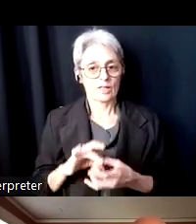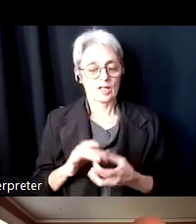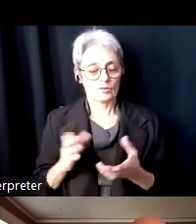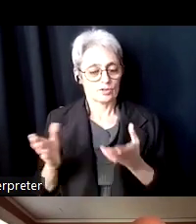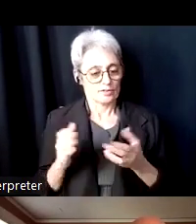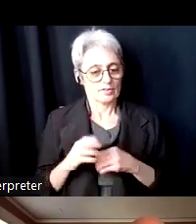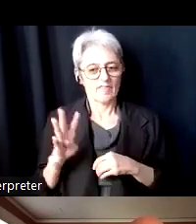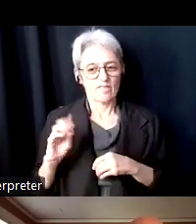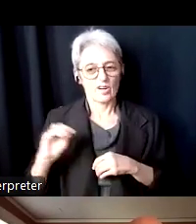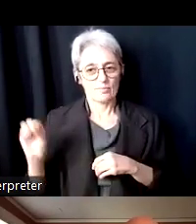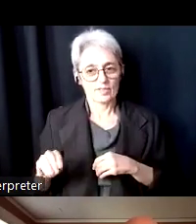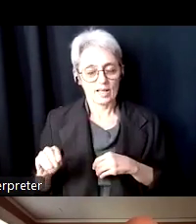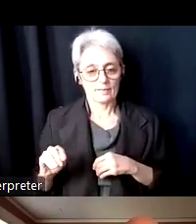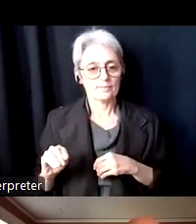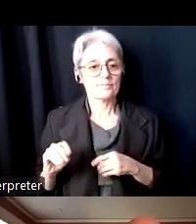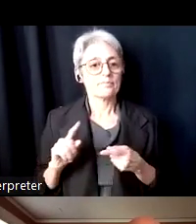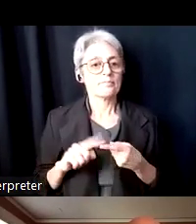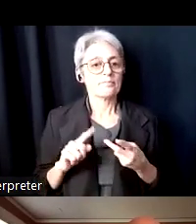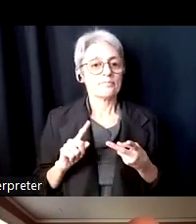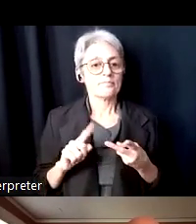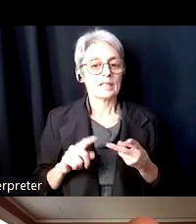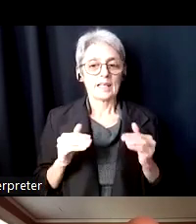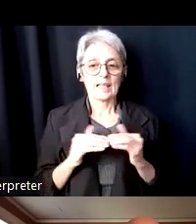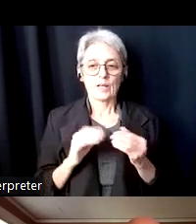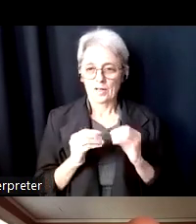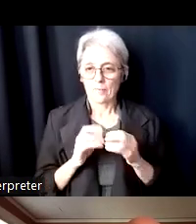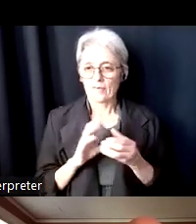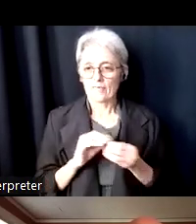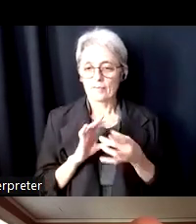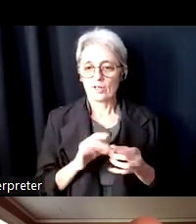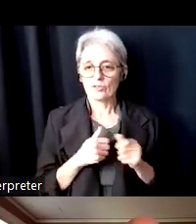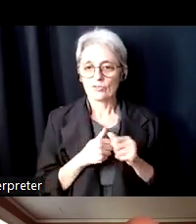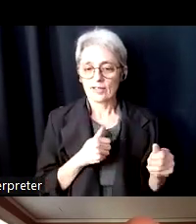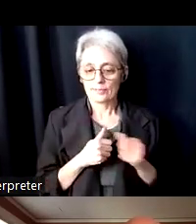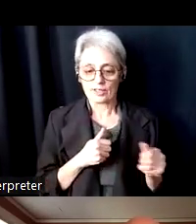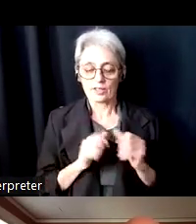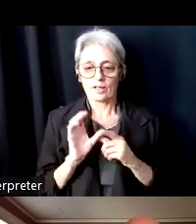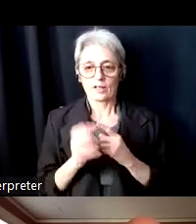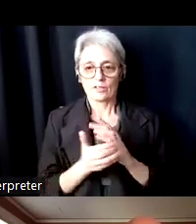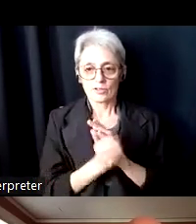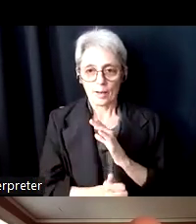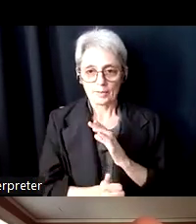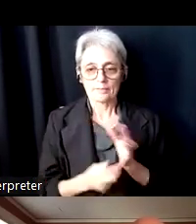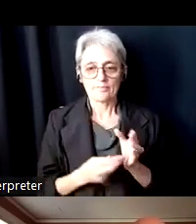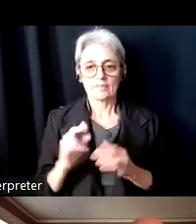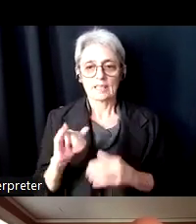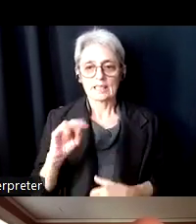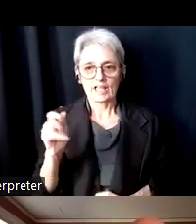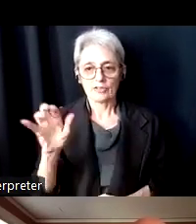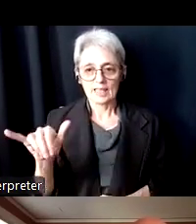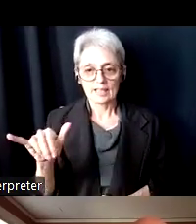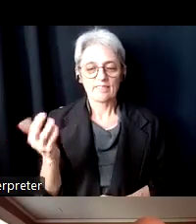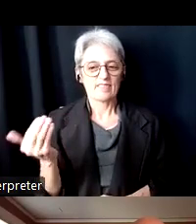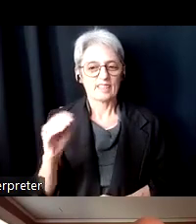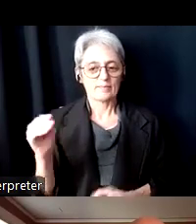40%. There was an equal share of comments about transportation, cultural competency, and integrity at about 15%